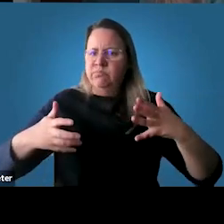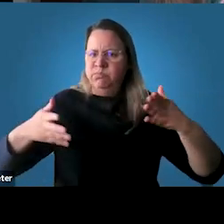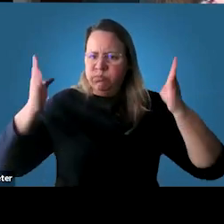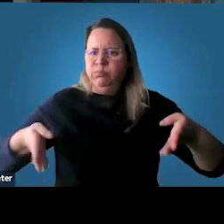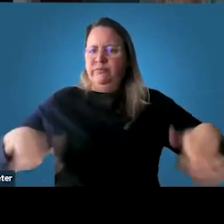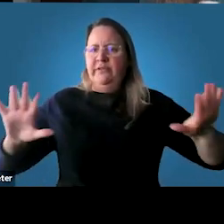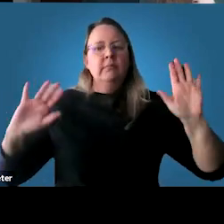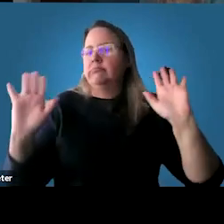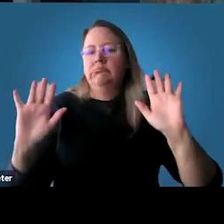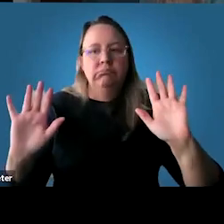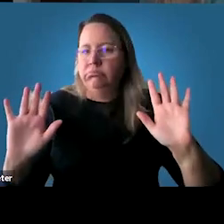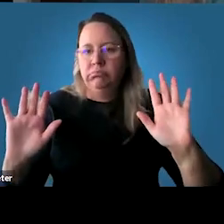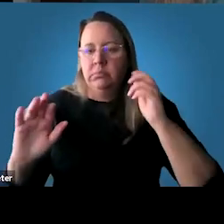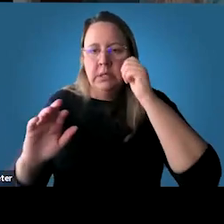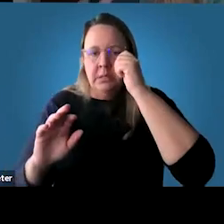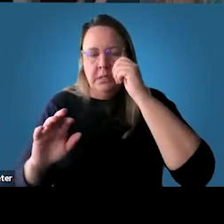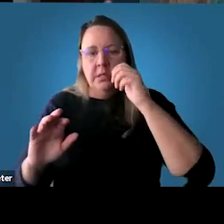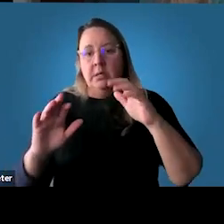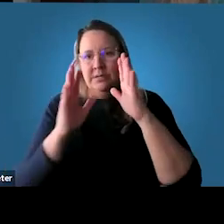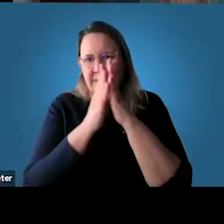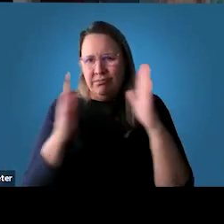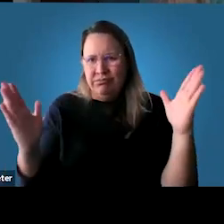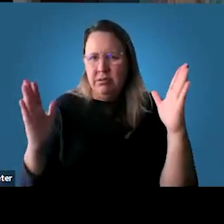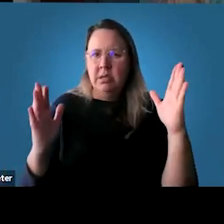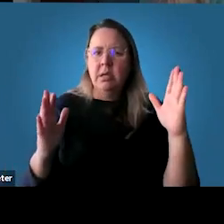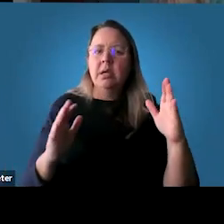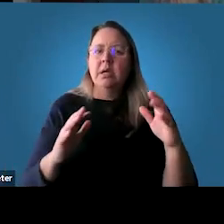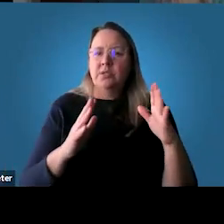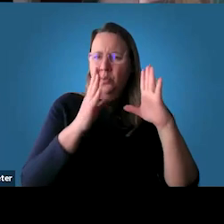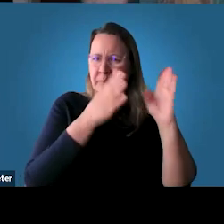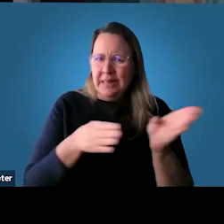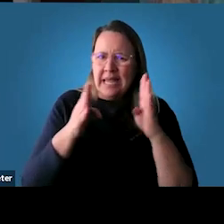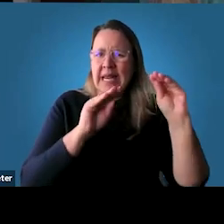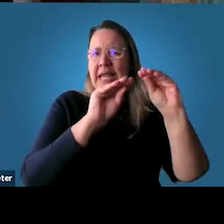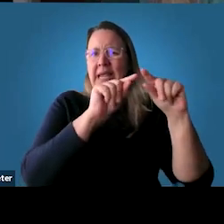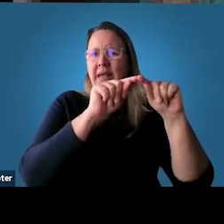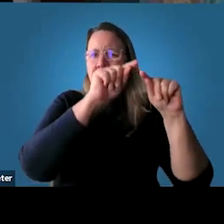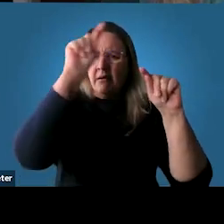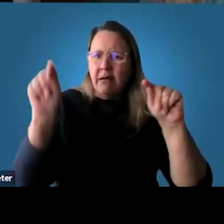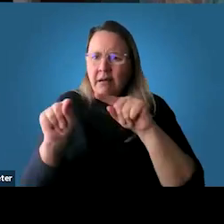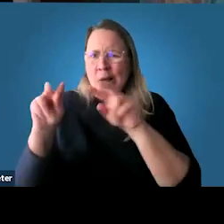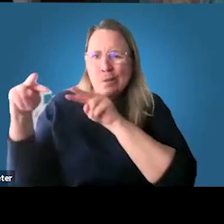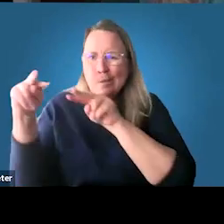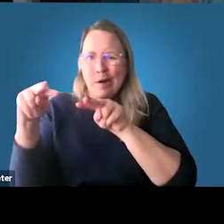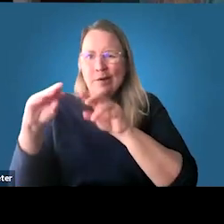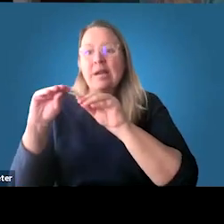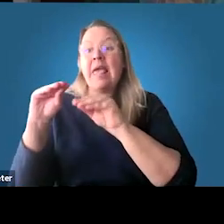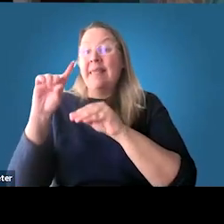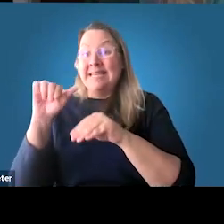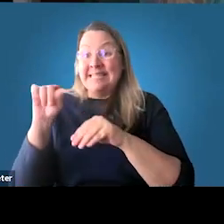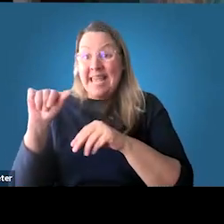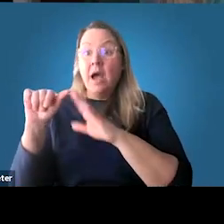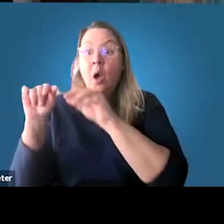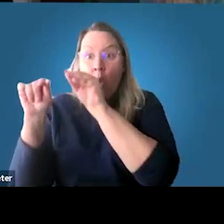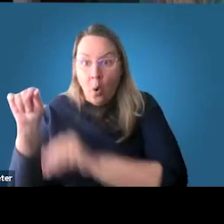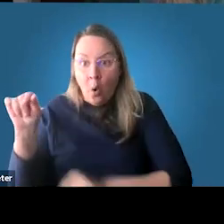from strategy-driven planning to monitoring or data collection, and then we figure out what all that data means and use